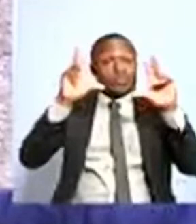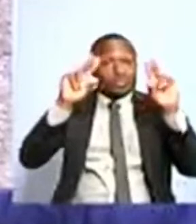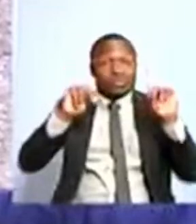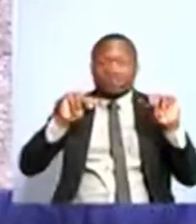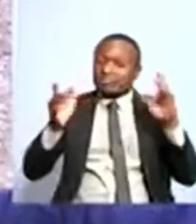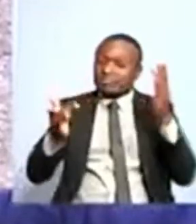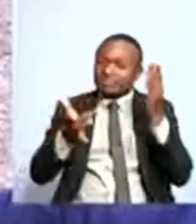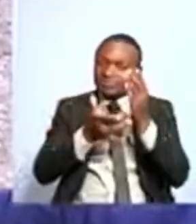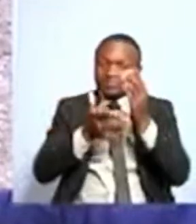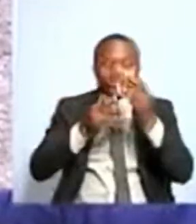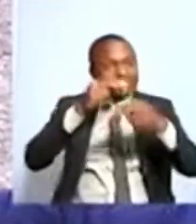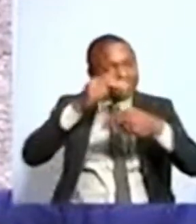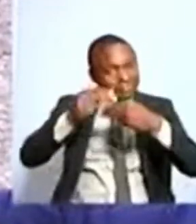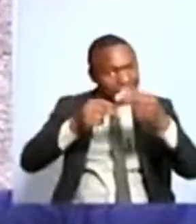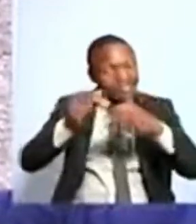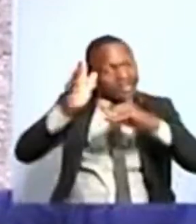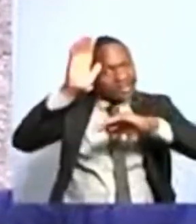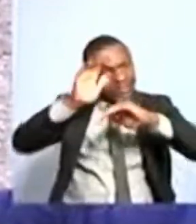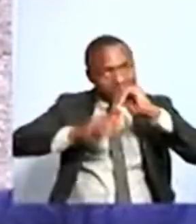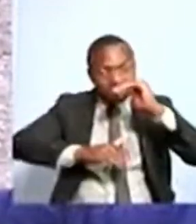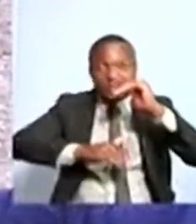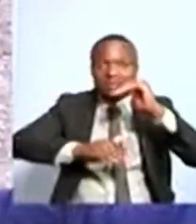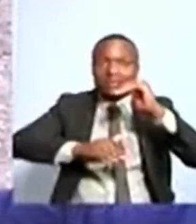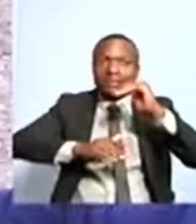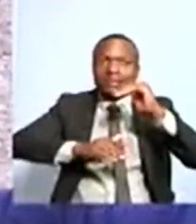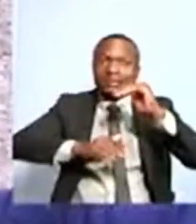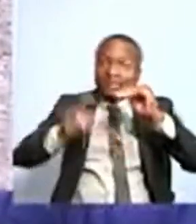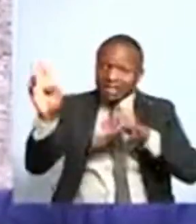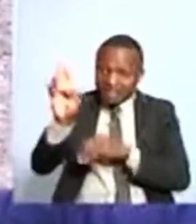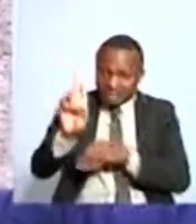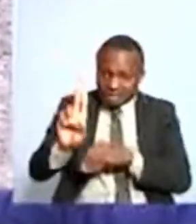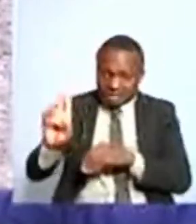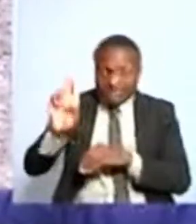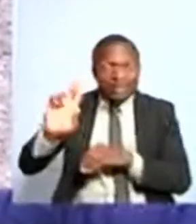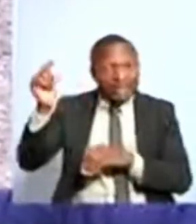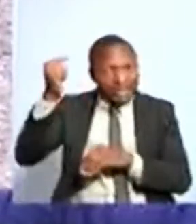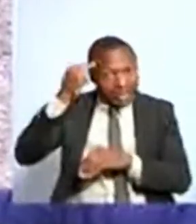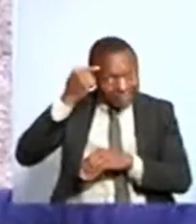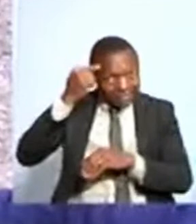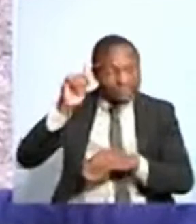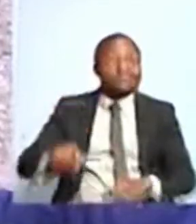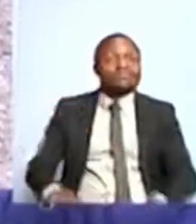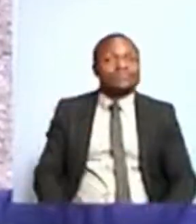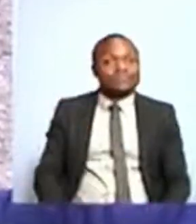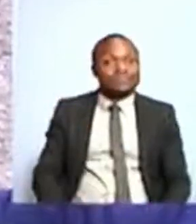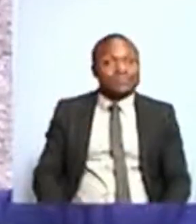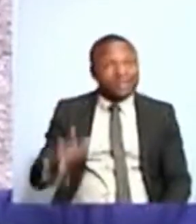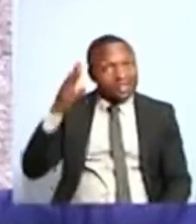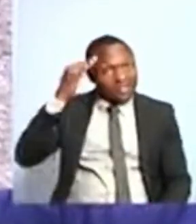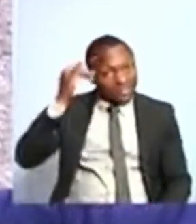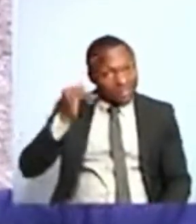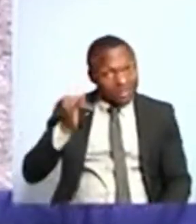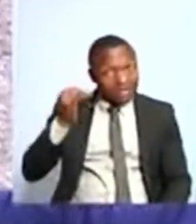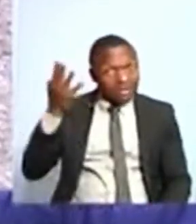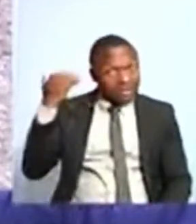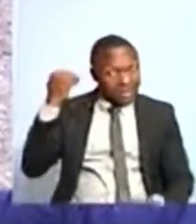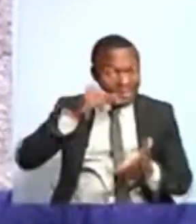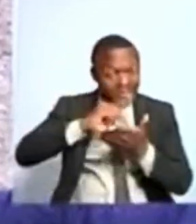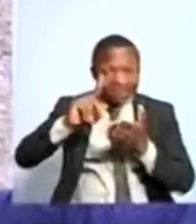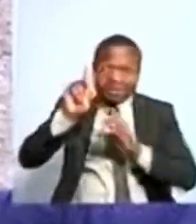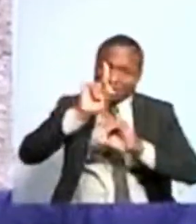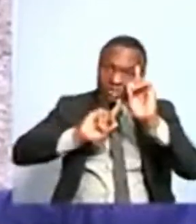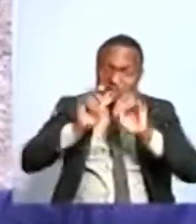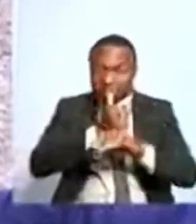technical meaning other than the literal use of the word head. Yeah. And that's why last week when we were debating